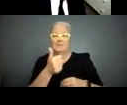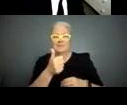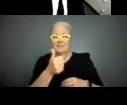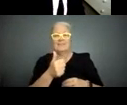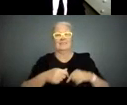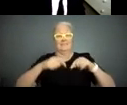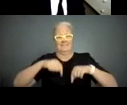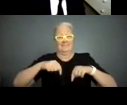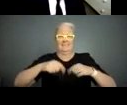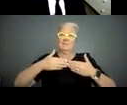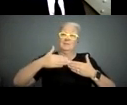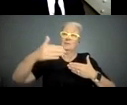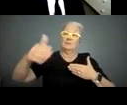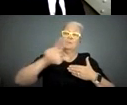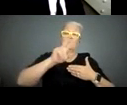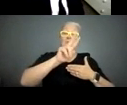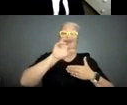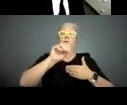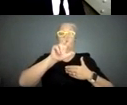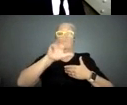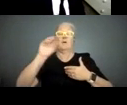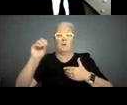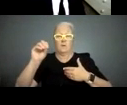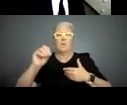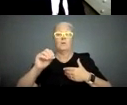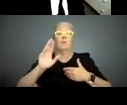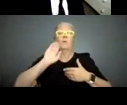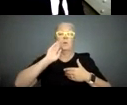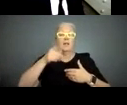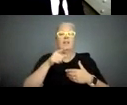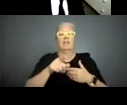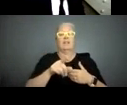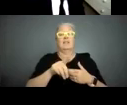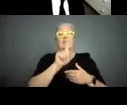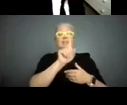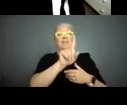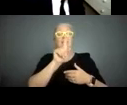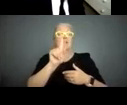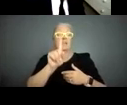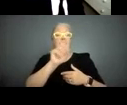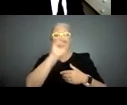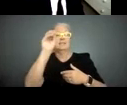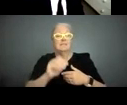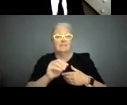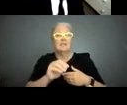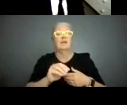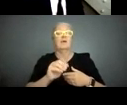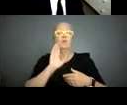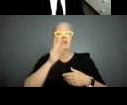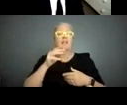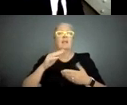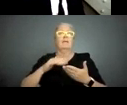to 2030. Money going into schools has reduced ever since the crash in